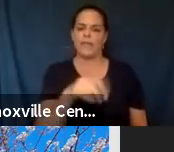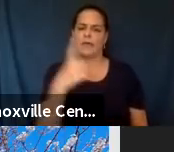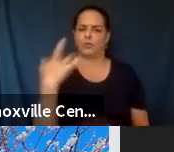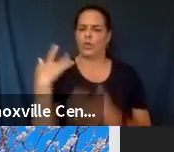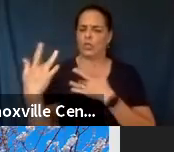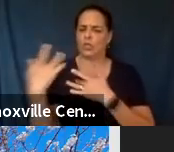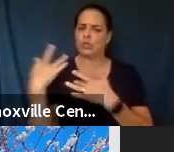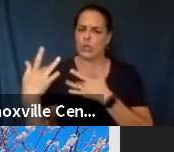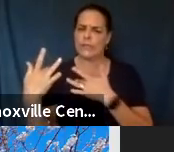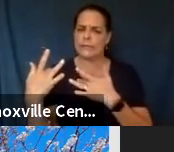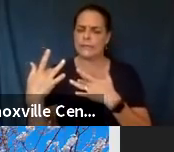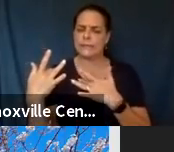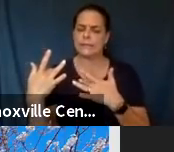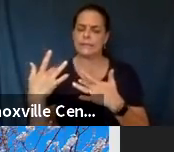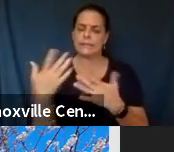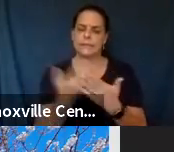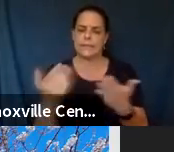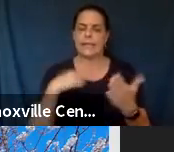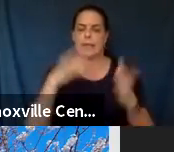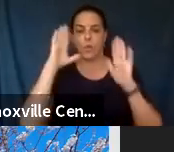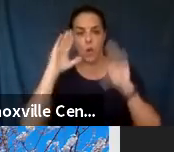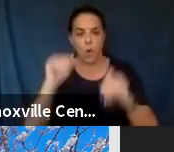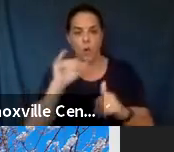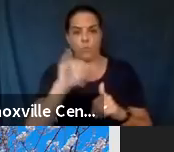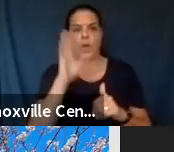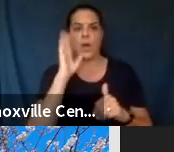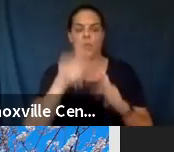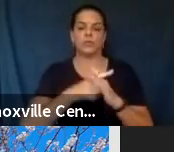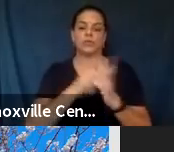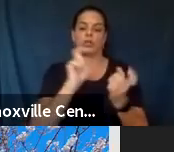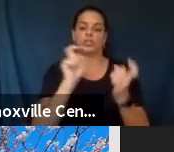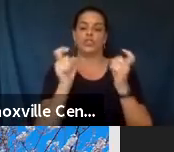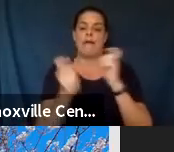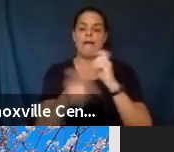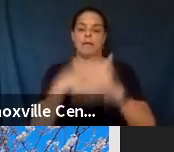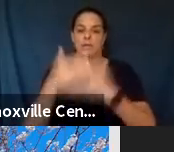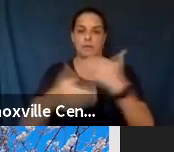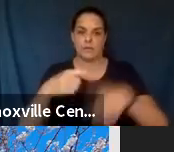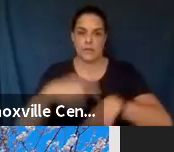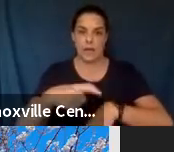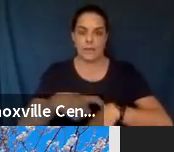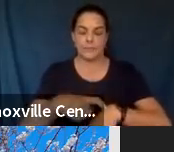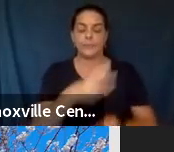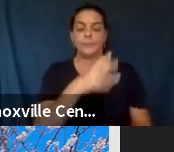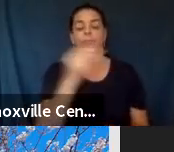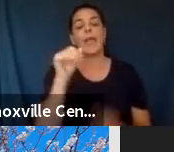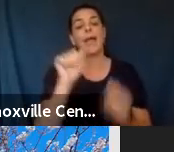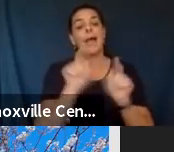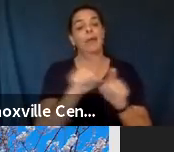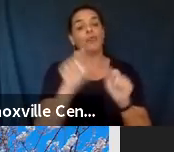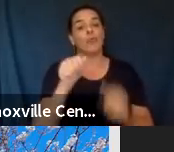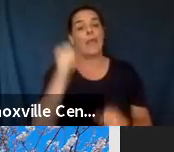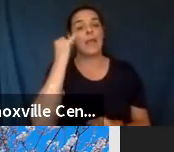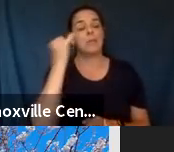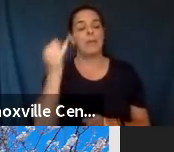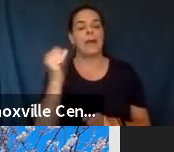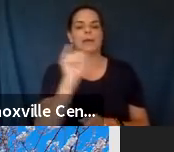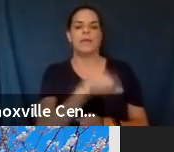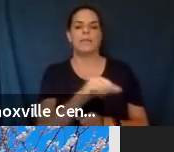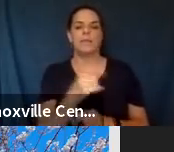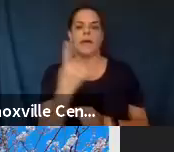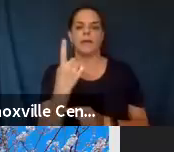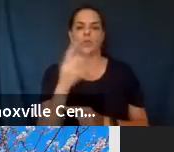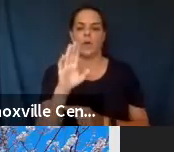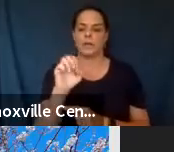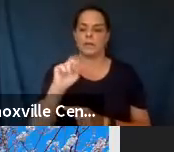trend. We hope that will start to change over time. And as you can imagine, this is one of those